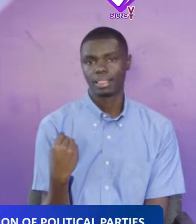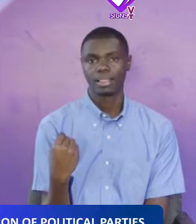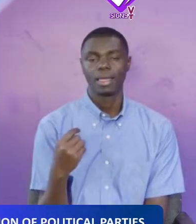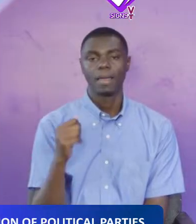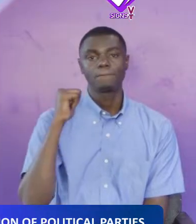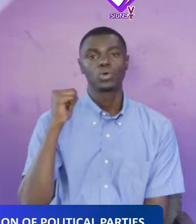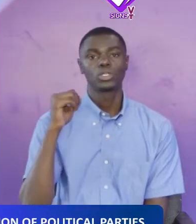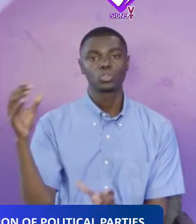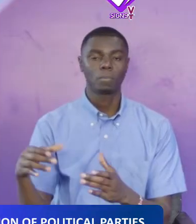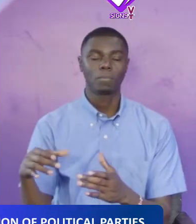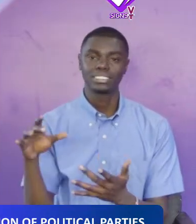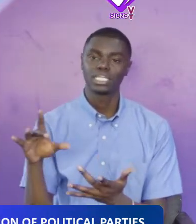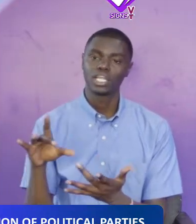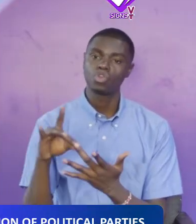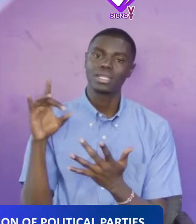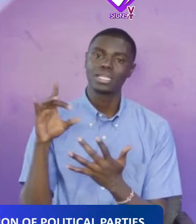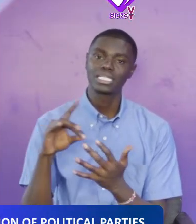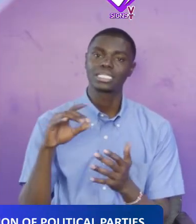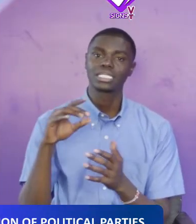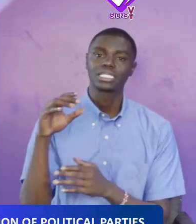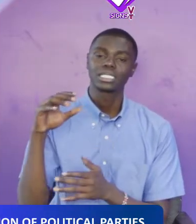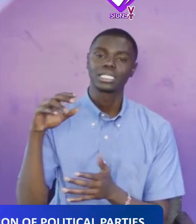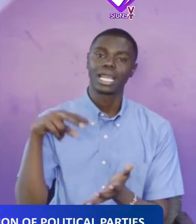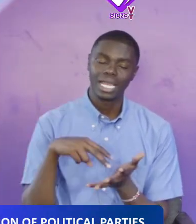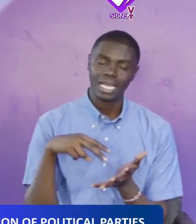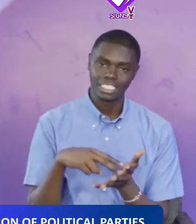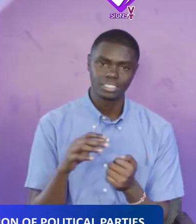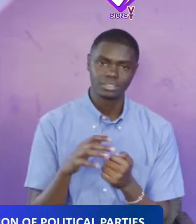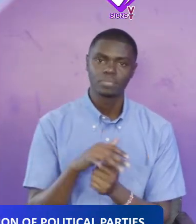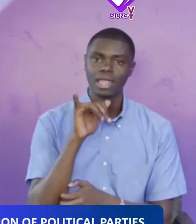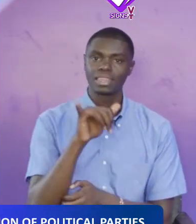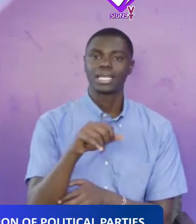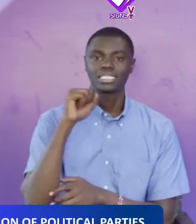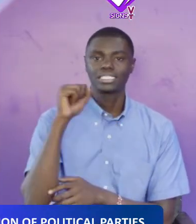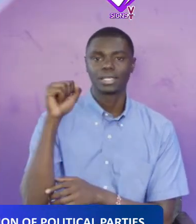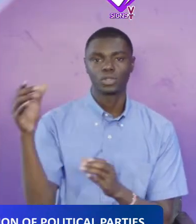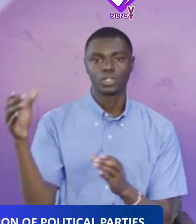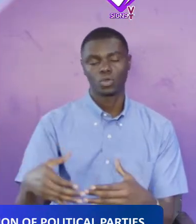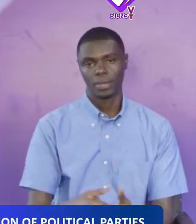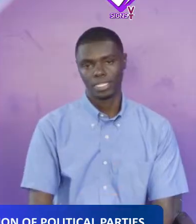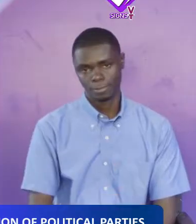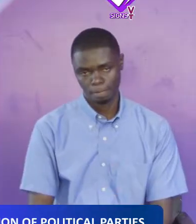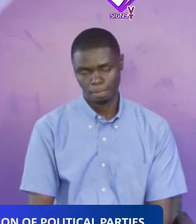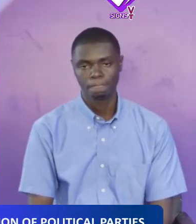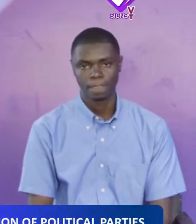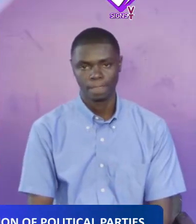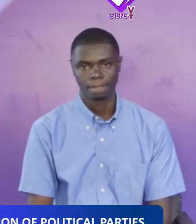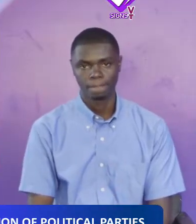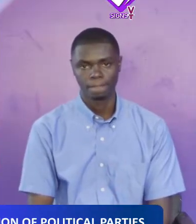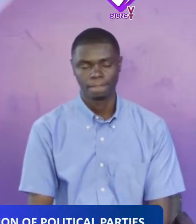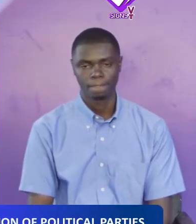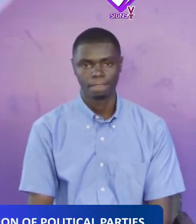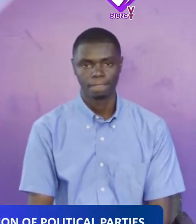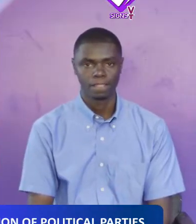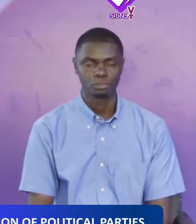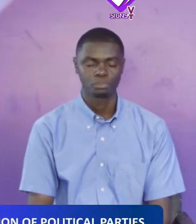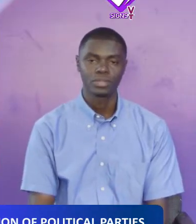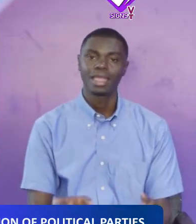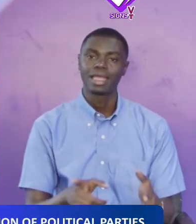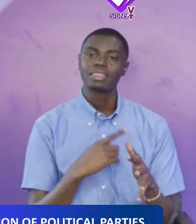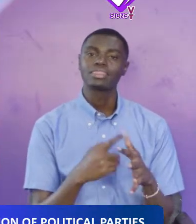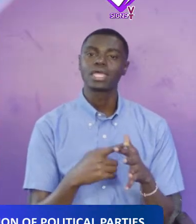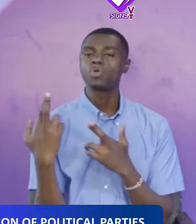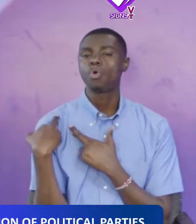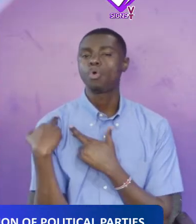parties nominating candidates for Yeah. those elections. That is a political party. Yeah. Yes. Interesting. And then what role do